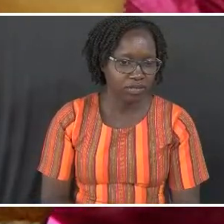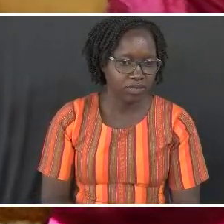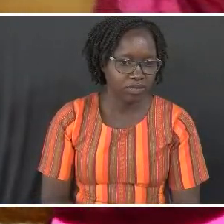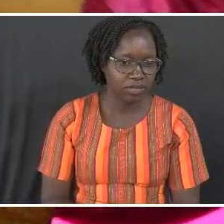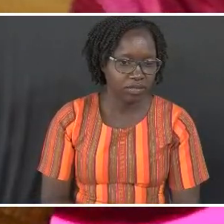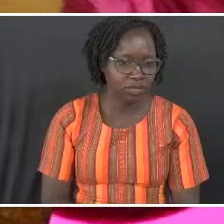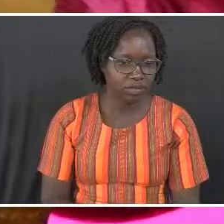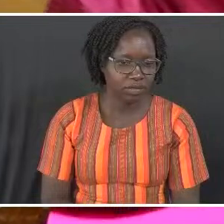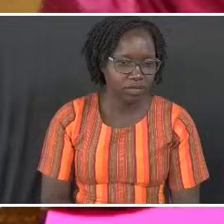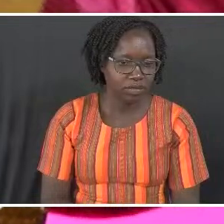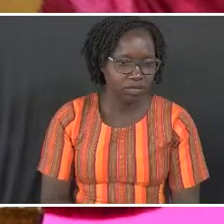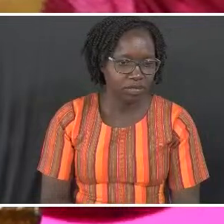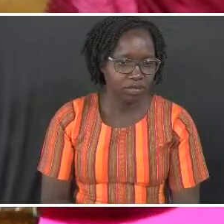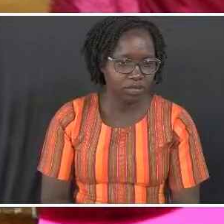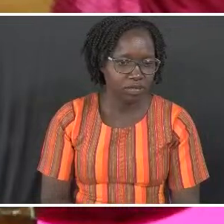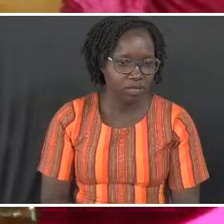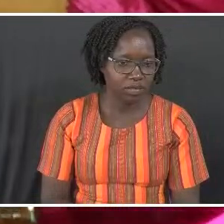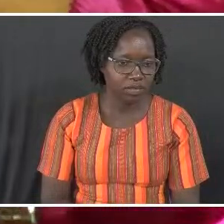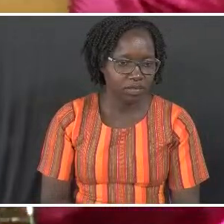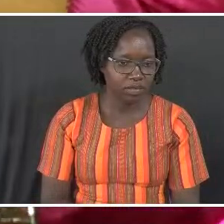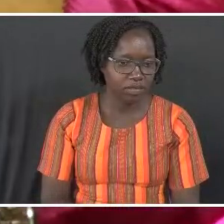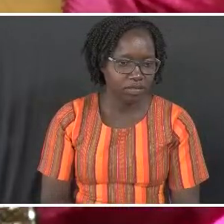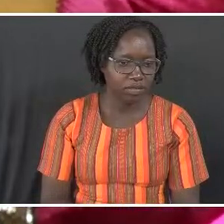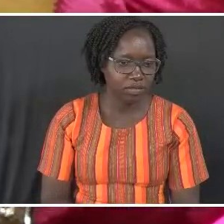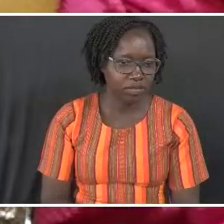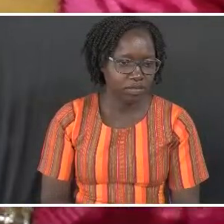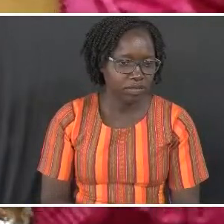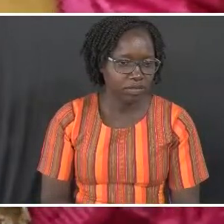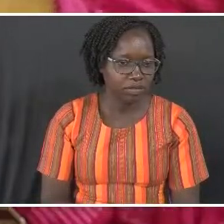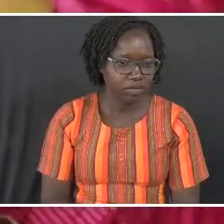like that. I don't know if you are seeing.